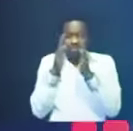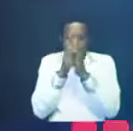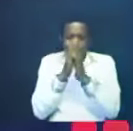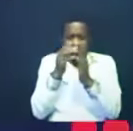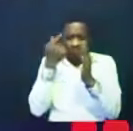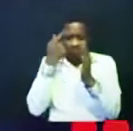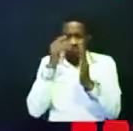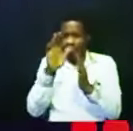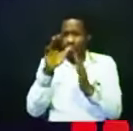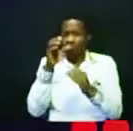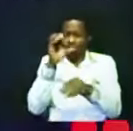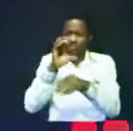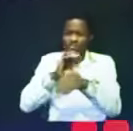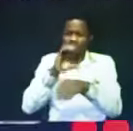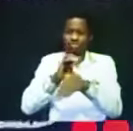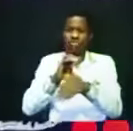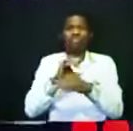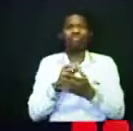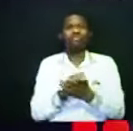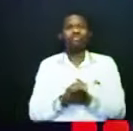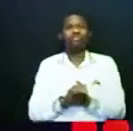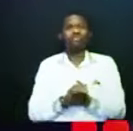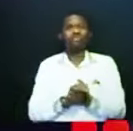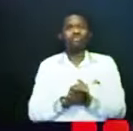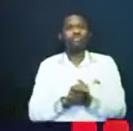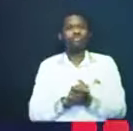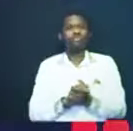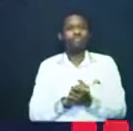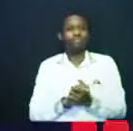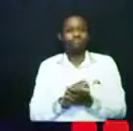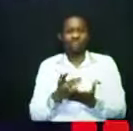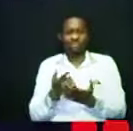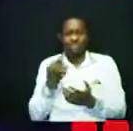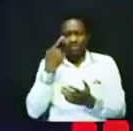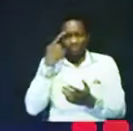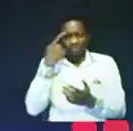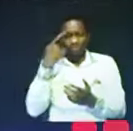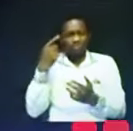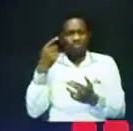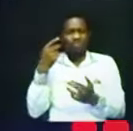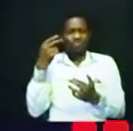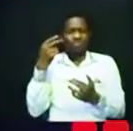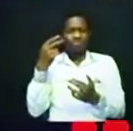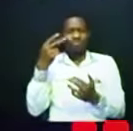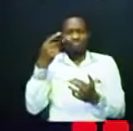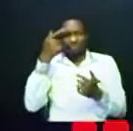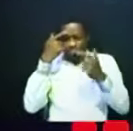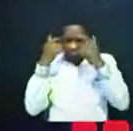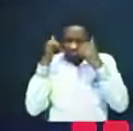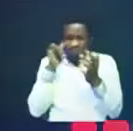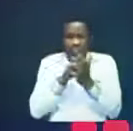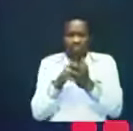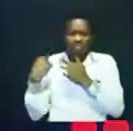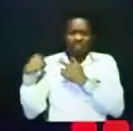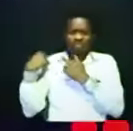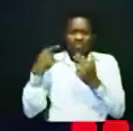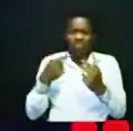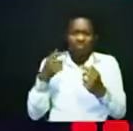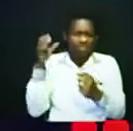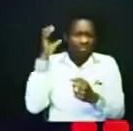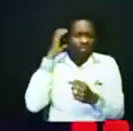his congregation. For this reason, ever since I heard about your faith in the